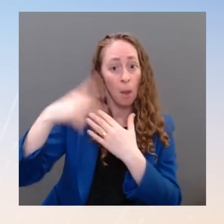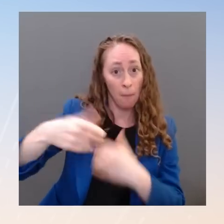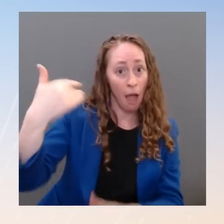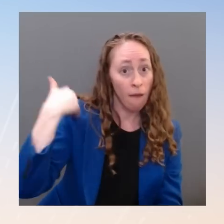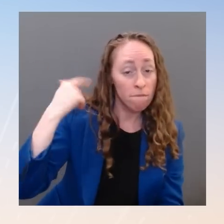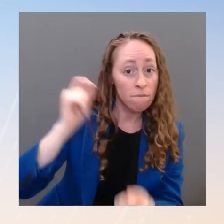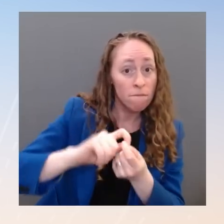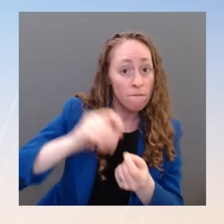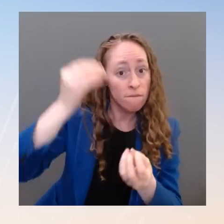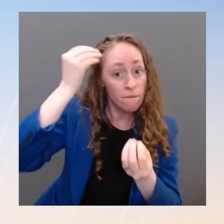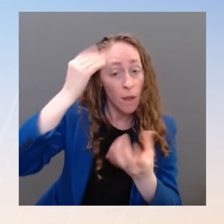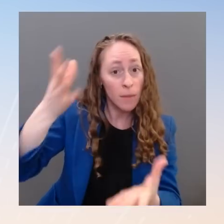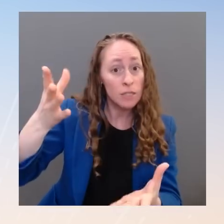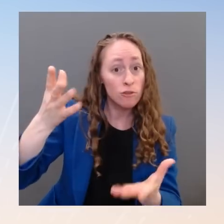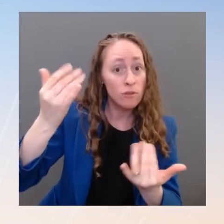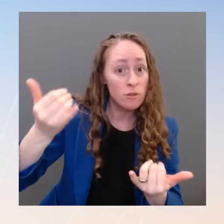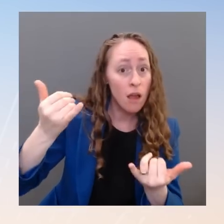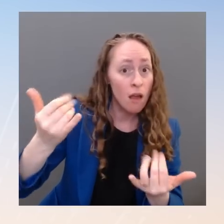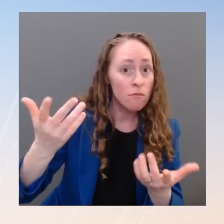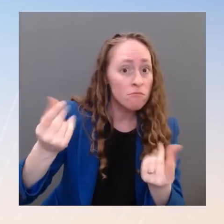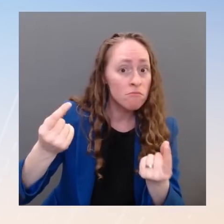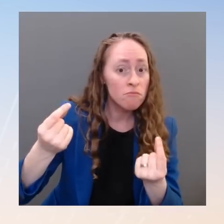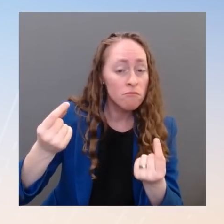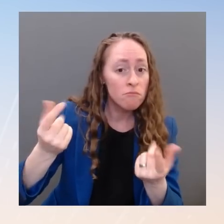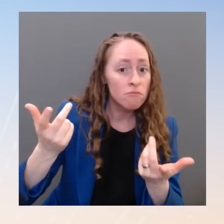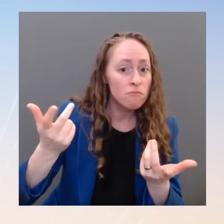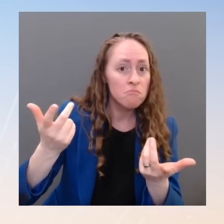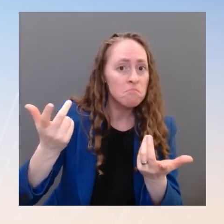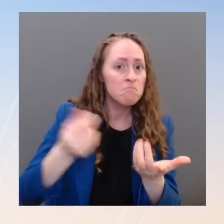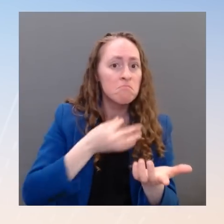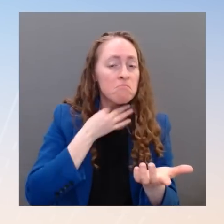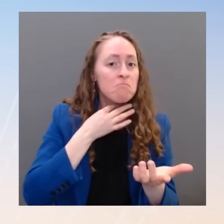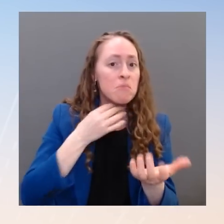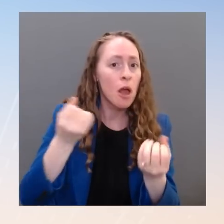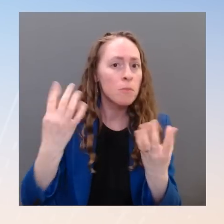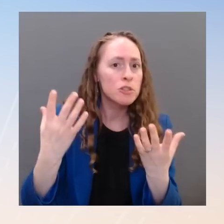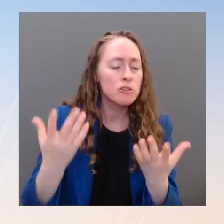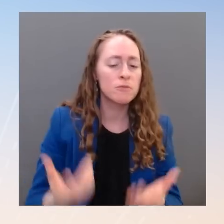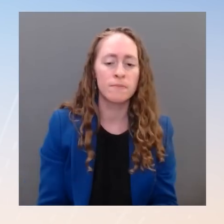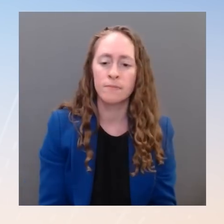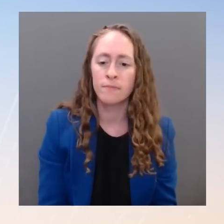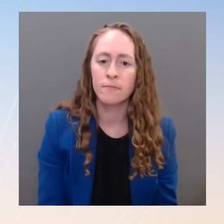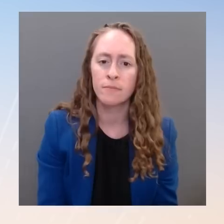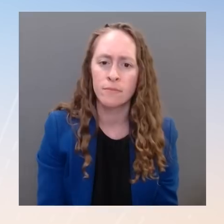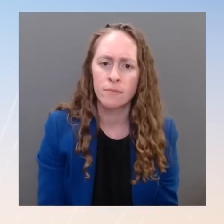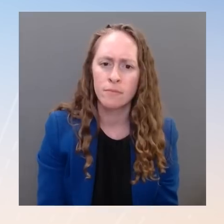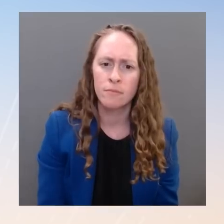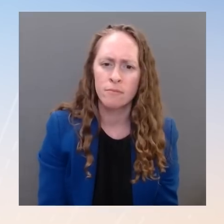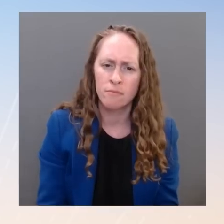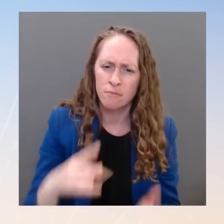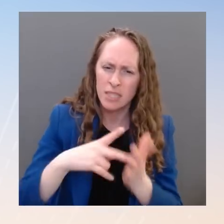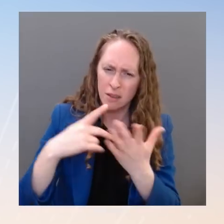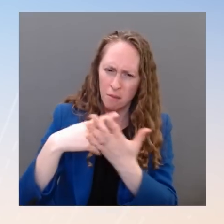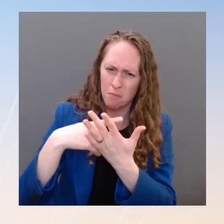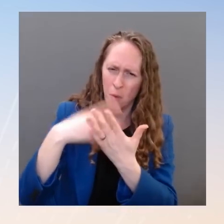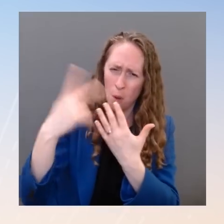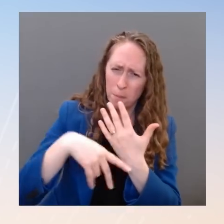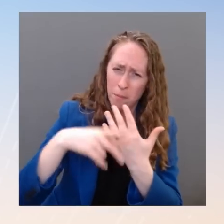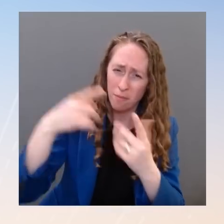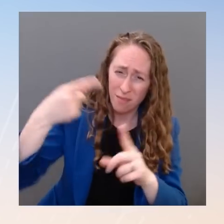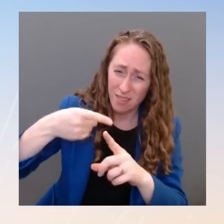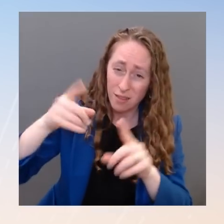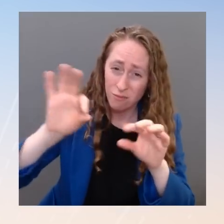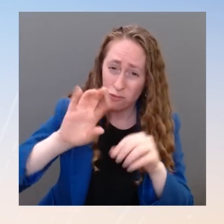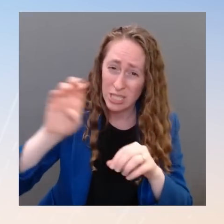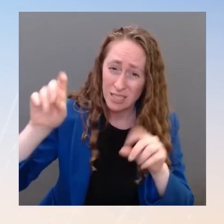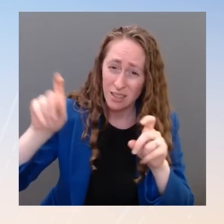more funding? The testing program in terms of people being able to order free tests? Yeah, the COVIDtest.gov. What specifically do you think